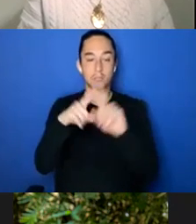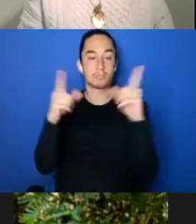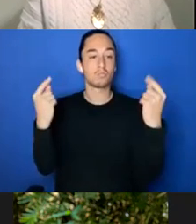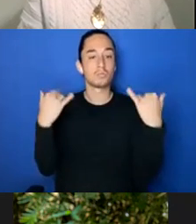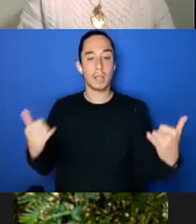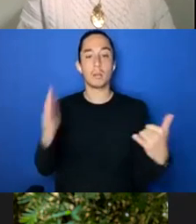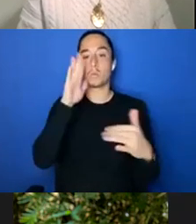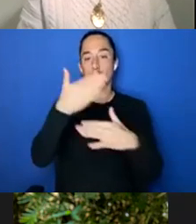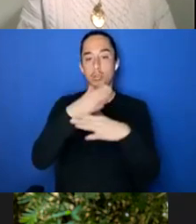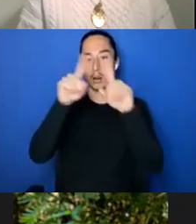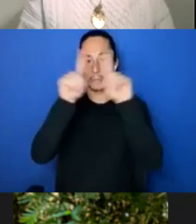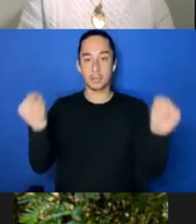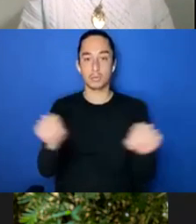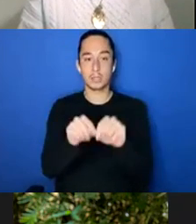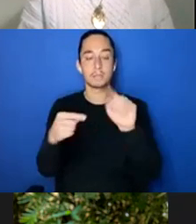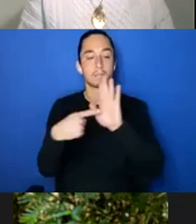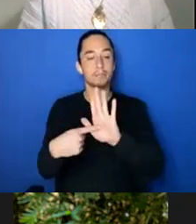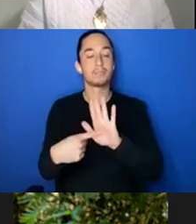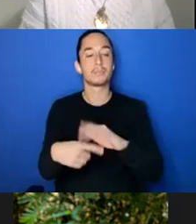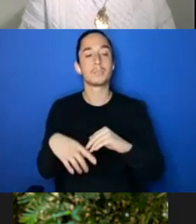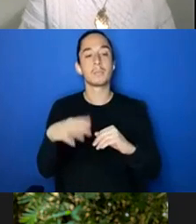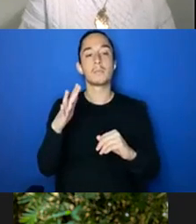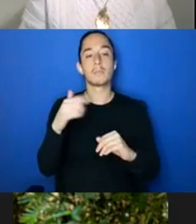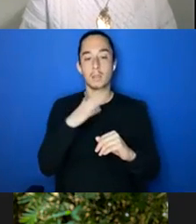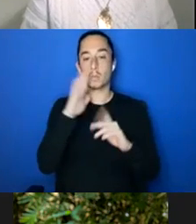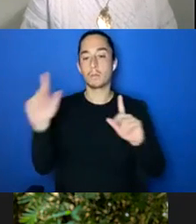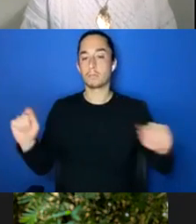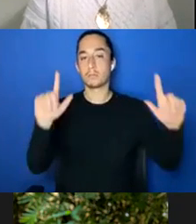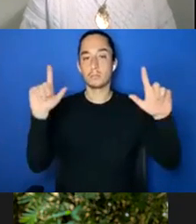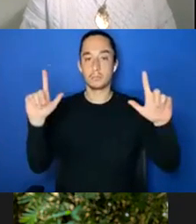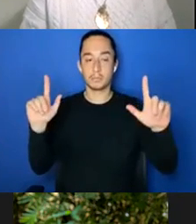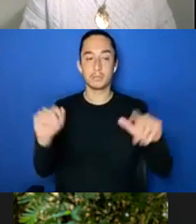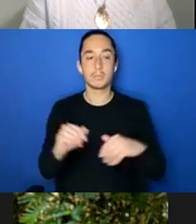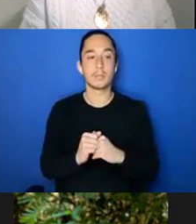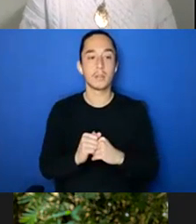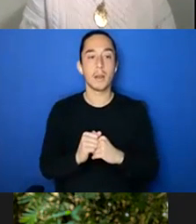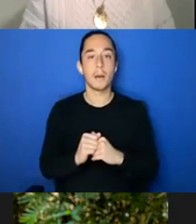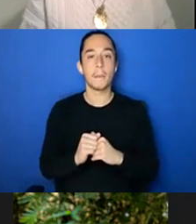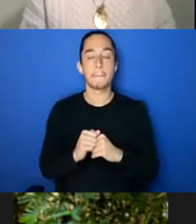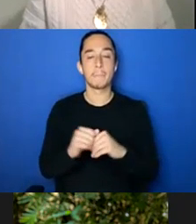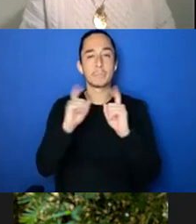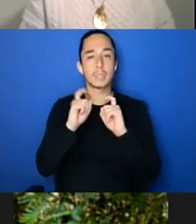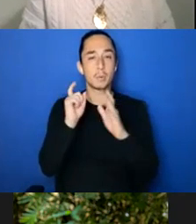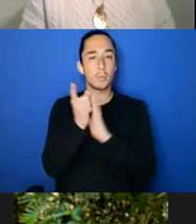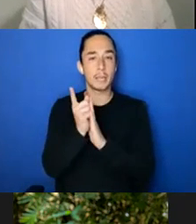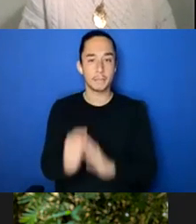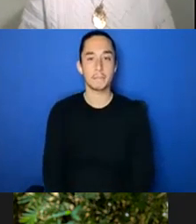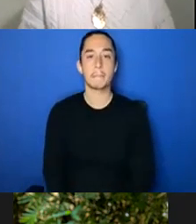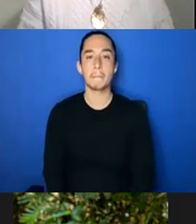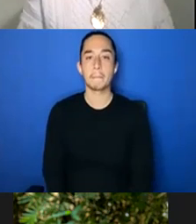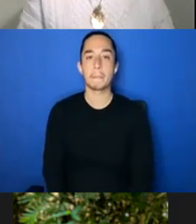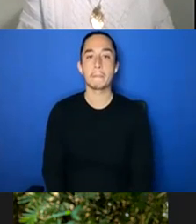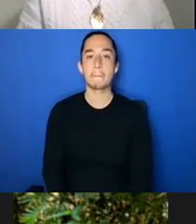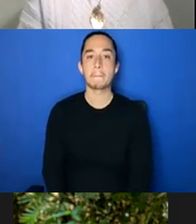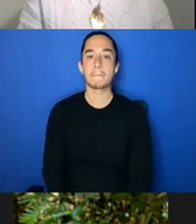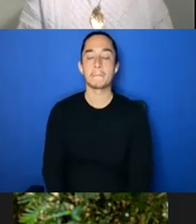my screen and I will bring up, let me just give me one moment. I just have to bring it up